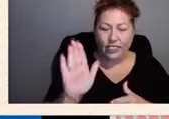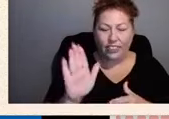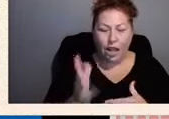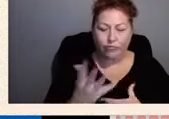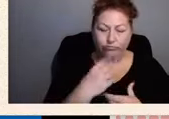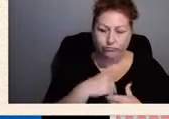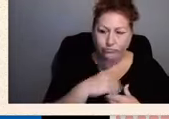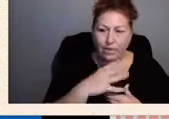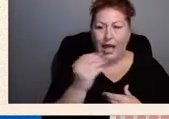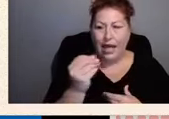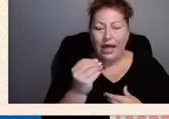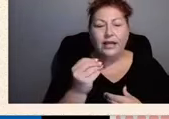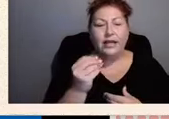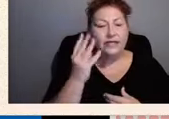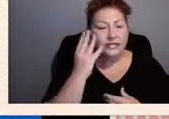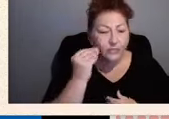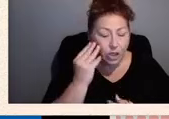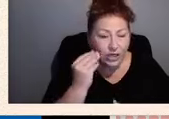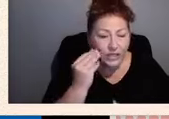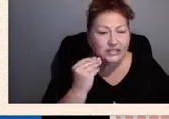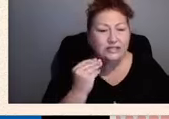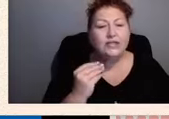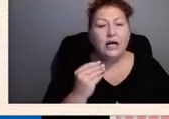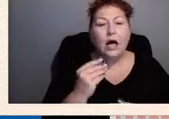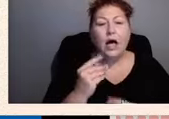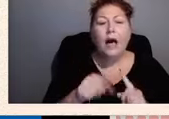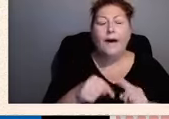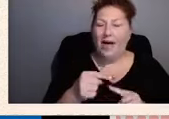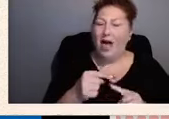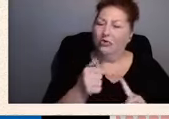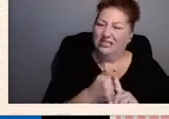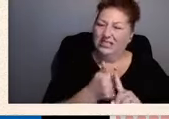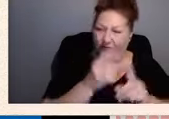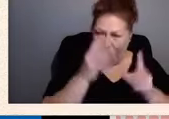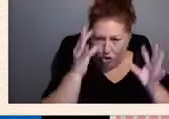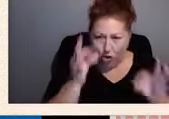experiences about self-determination and providers.